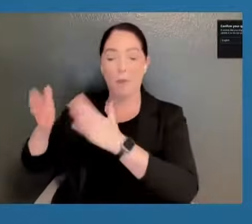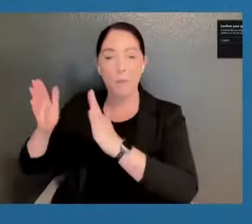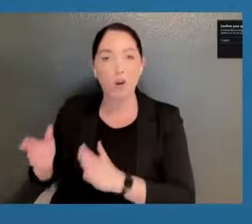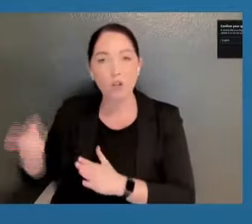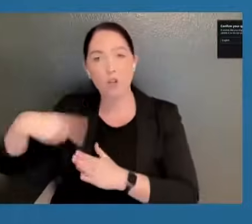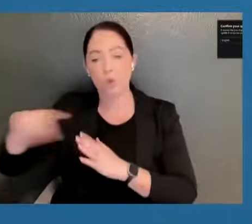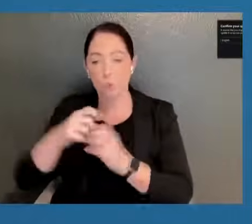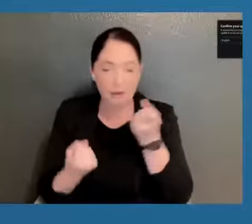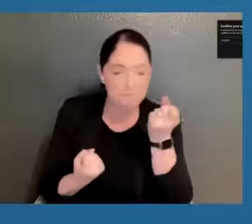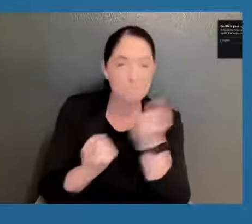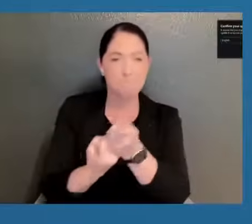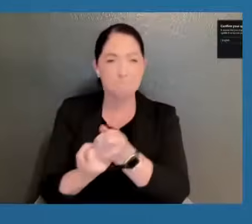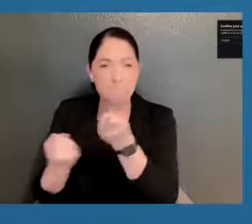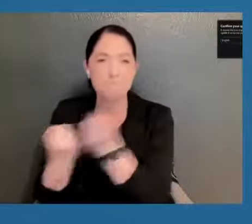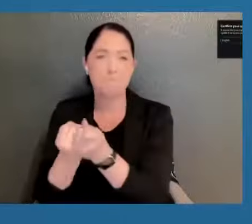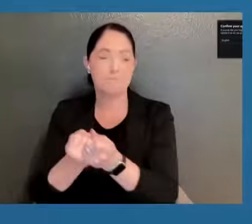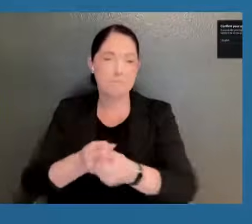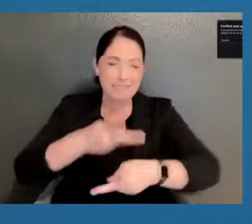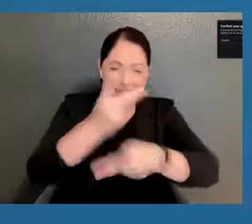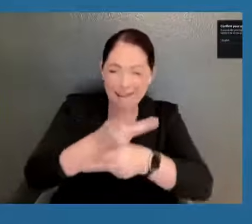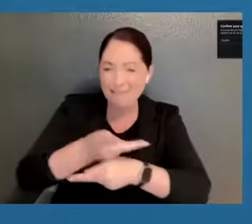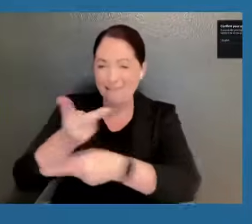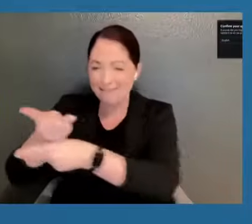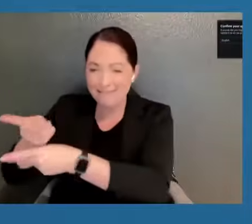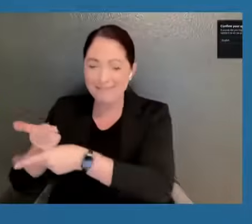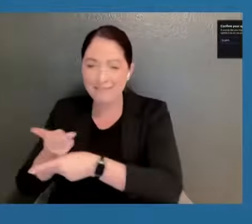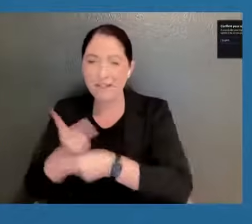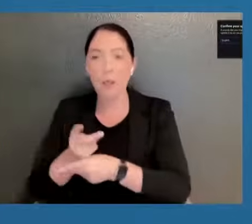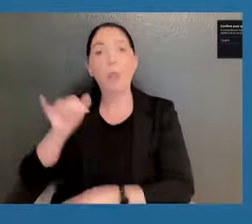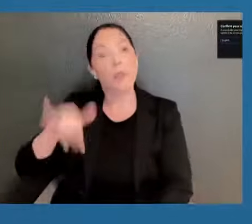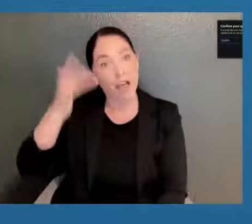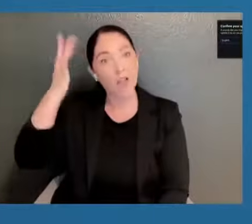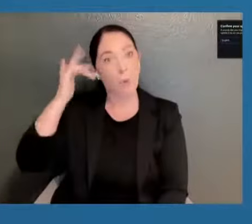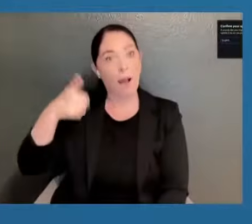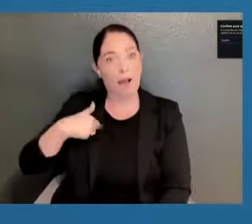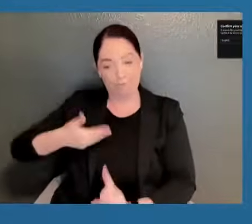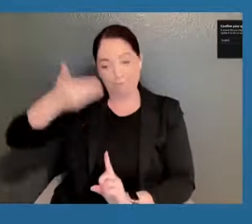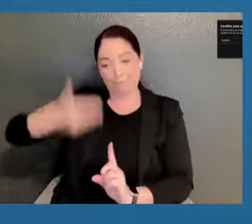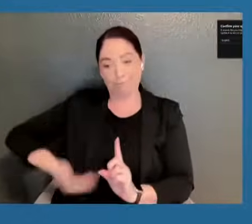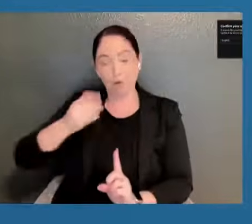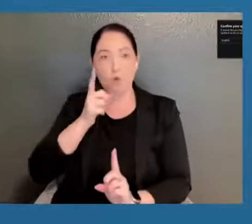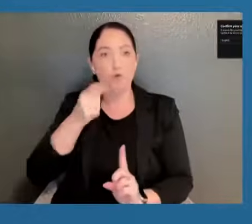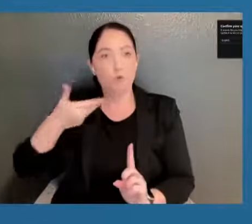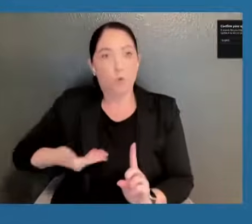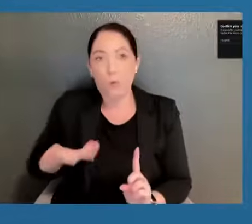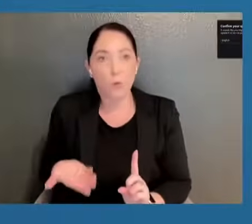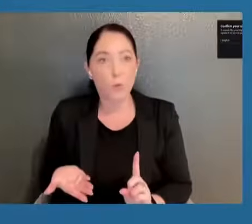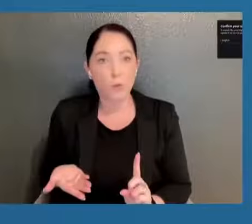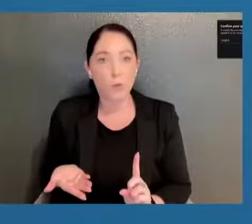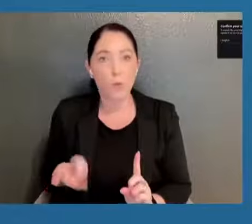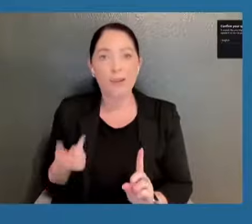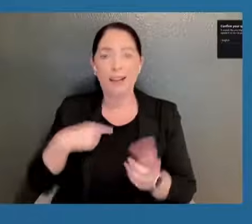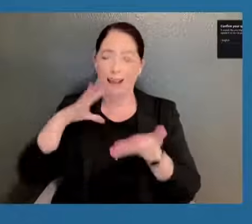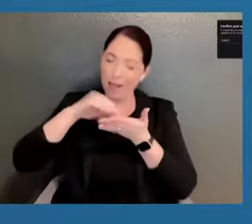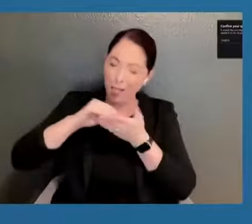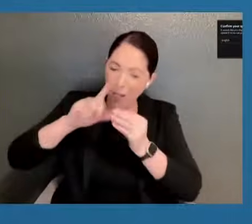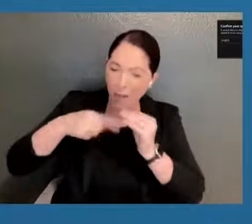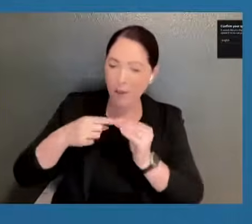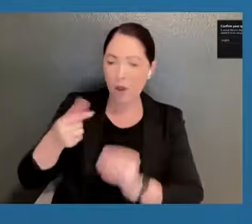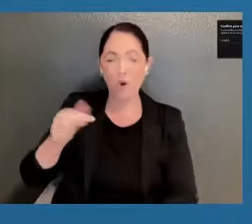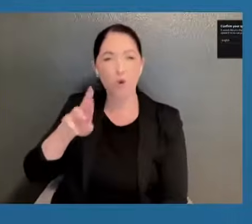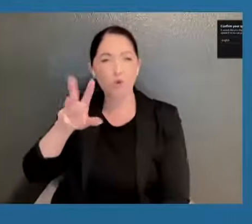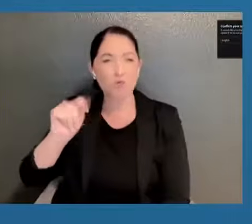other. And that's why I am the way I am. I learned about grit and generosity